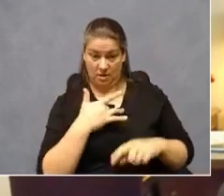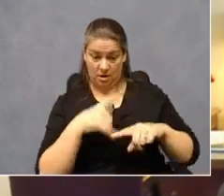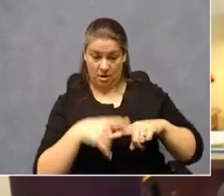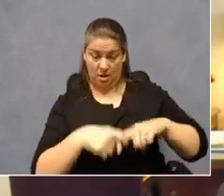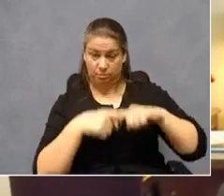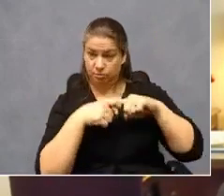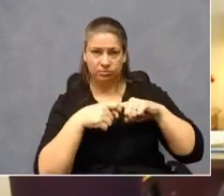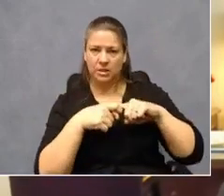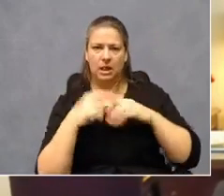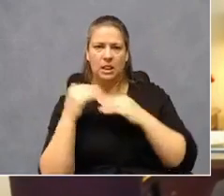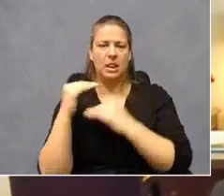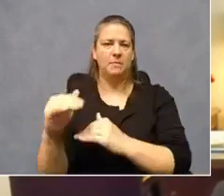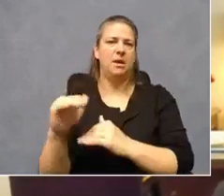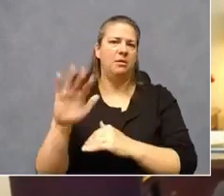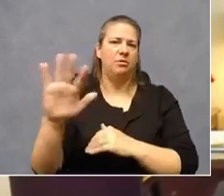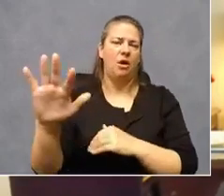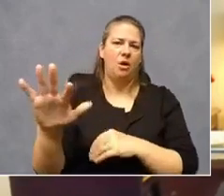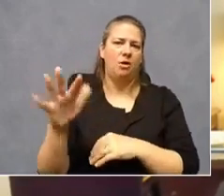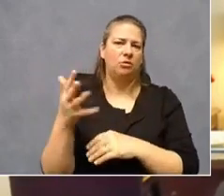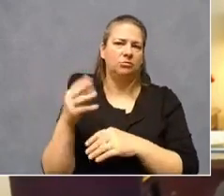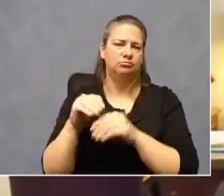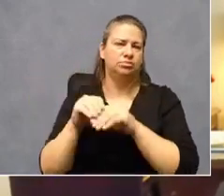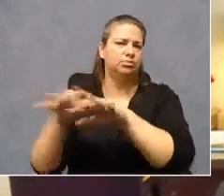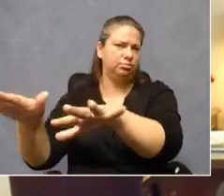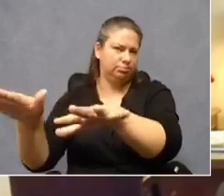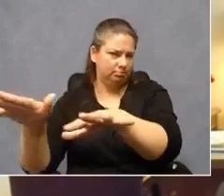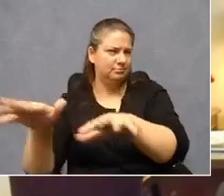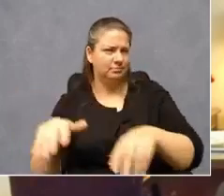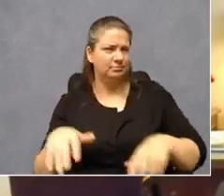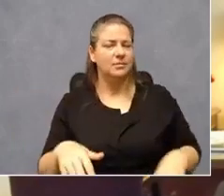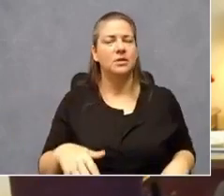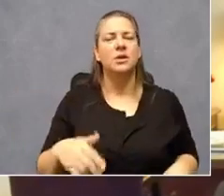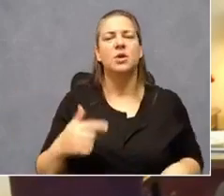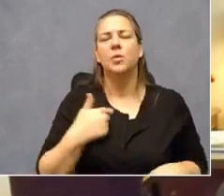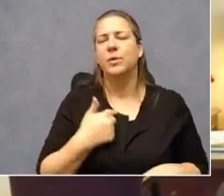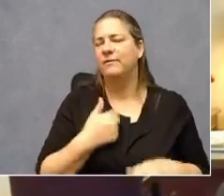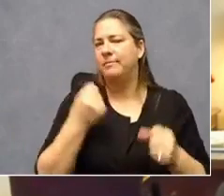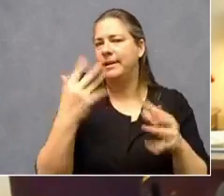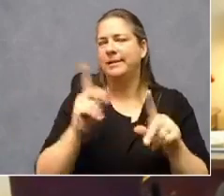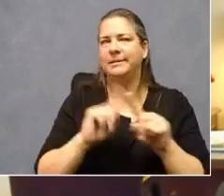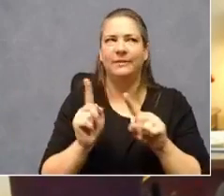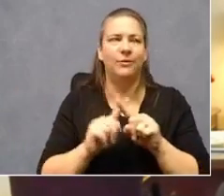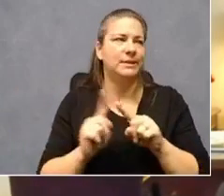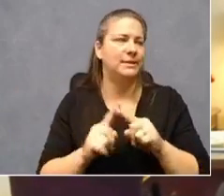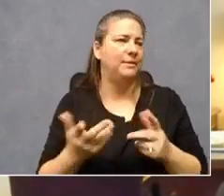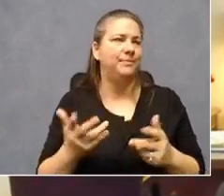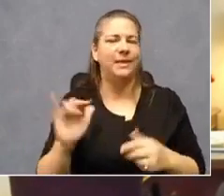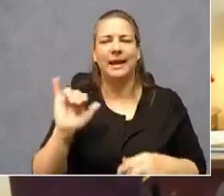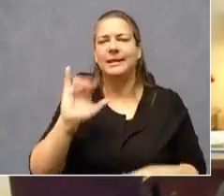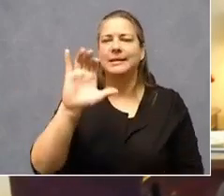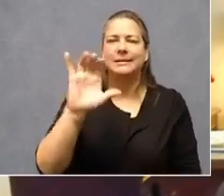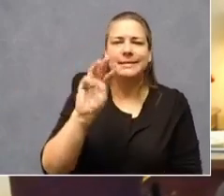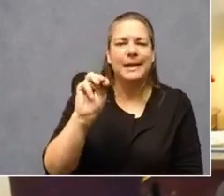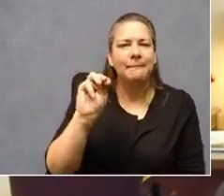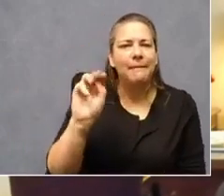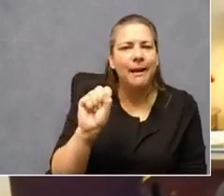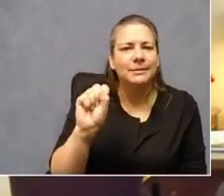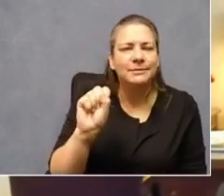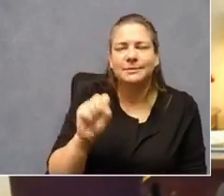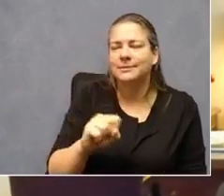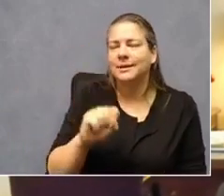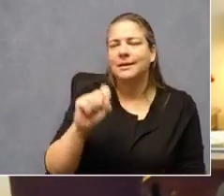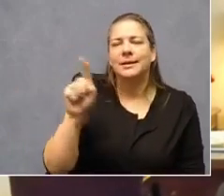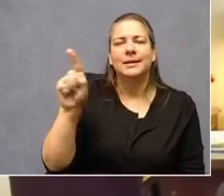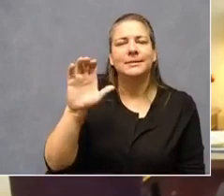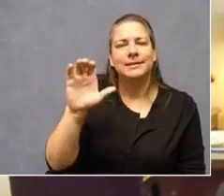exposure. We relied on all sorts of other guidelines, CMS, the CDC,